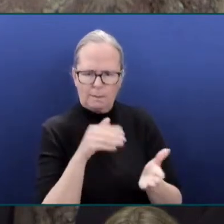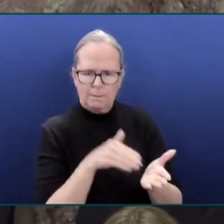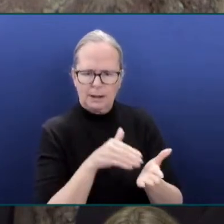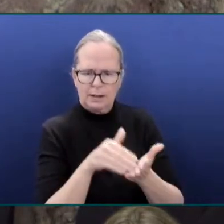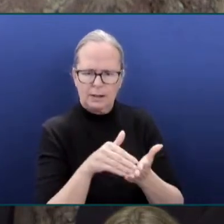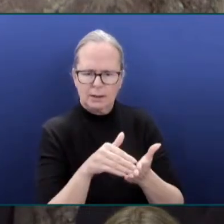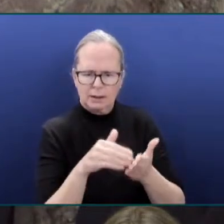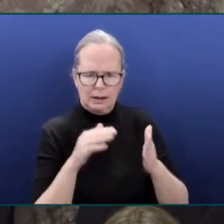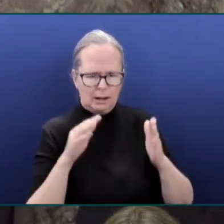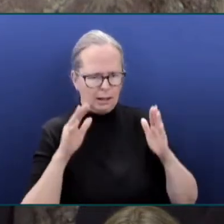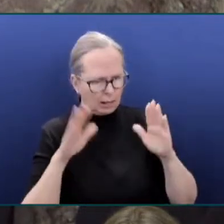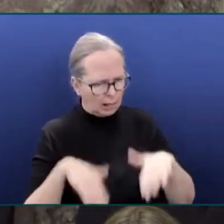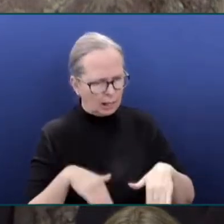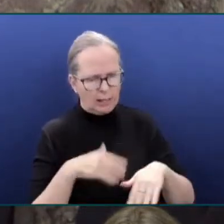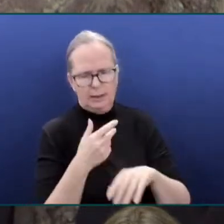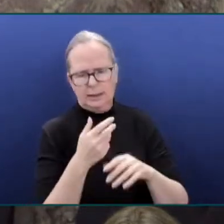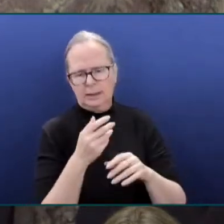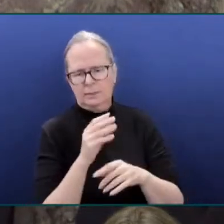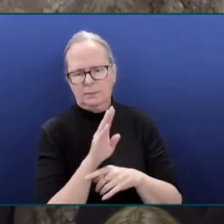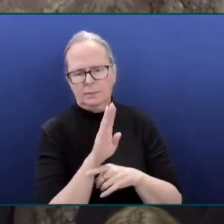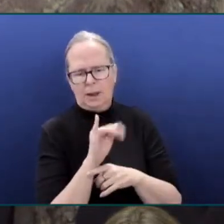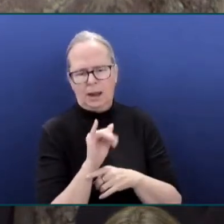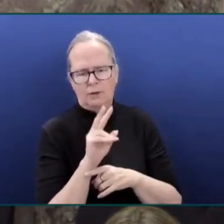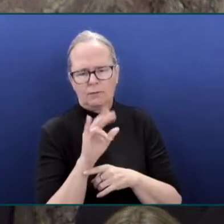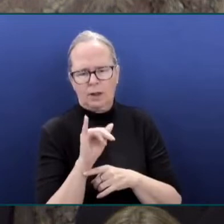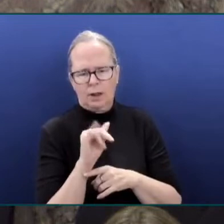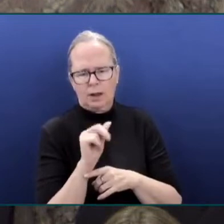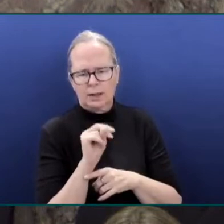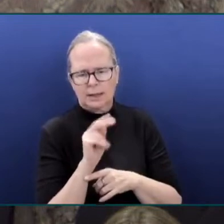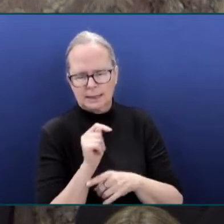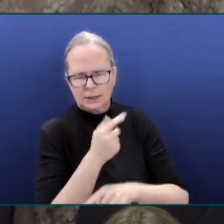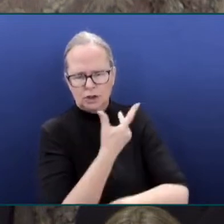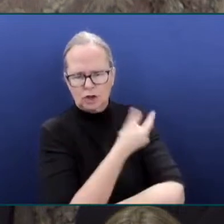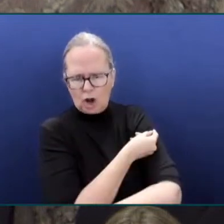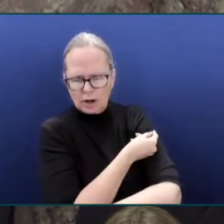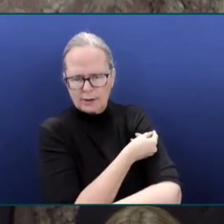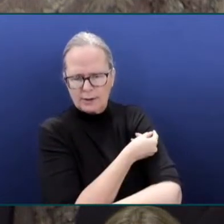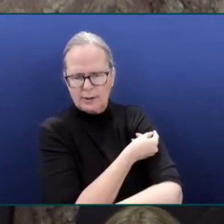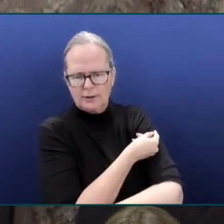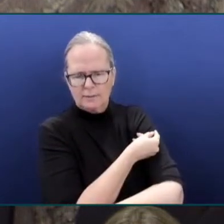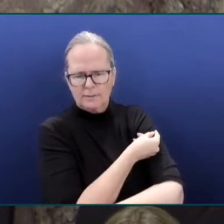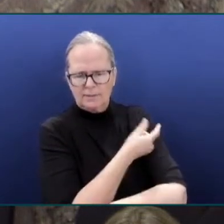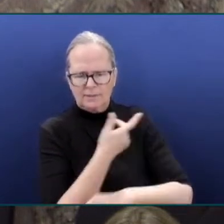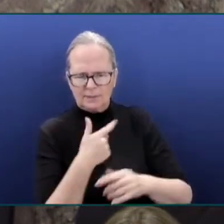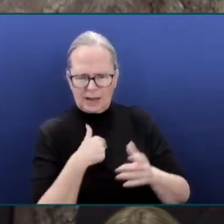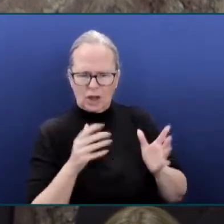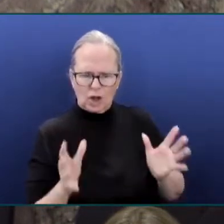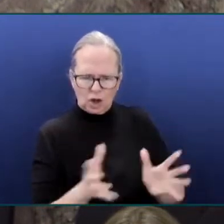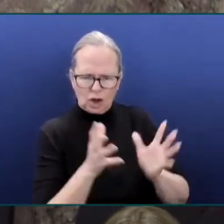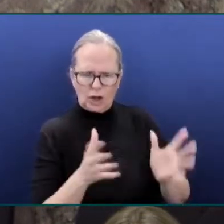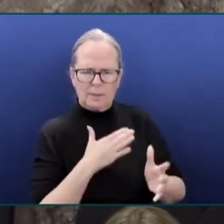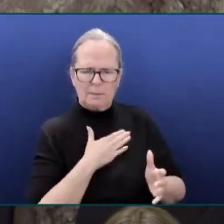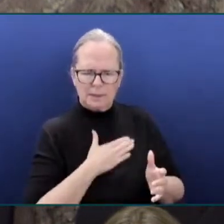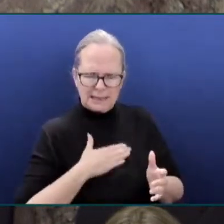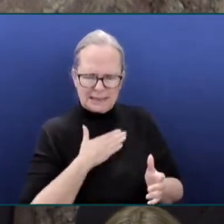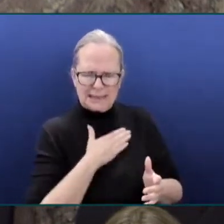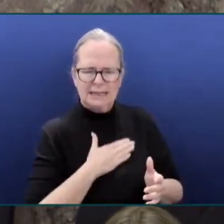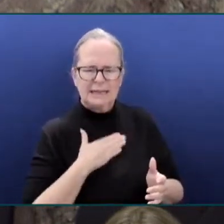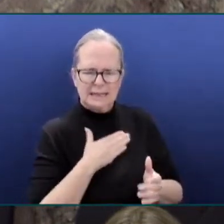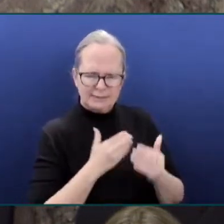are appointments available today, and I encourage them to do so. I think, Honourable Speaker, as we look around the